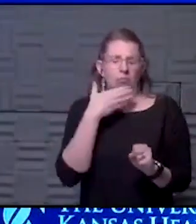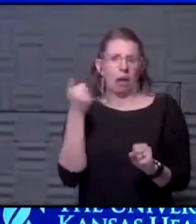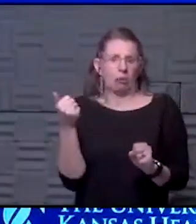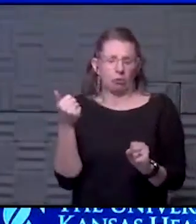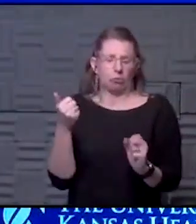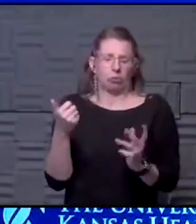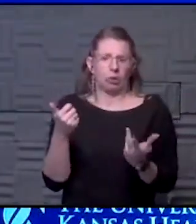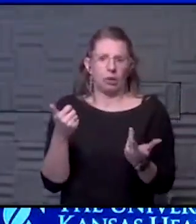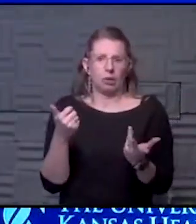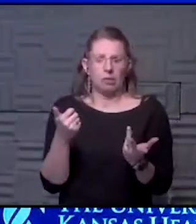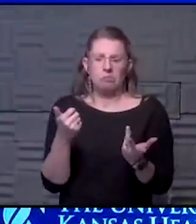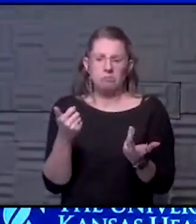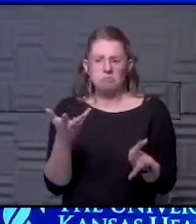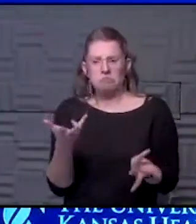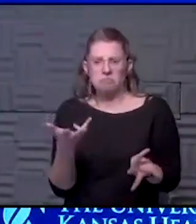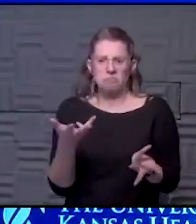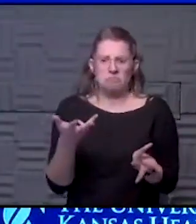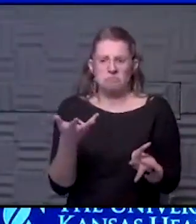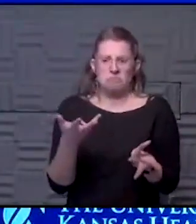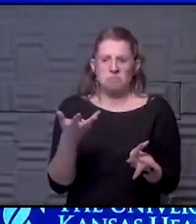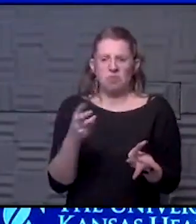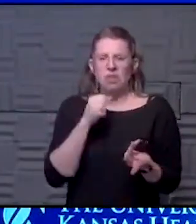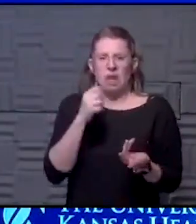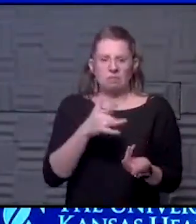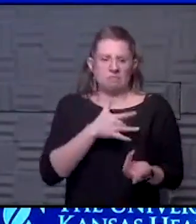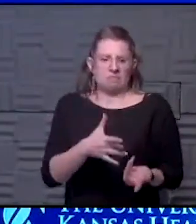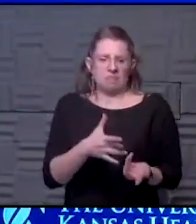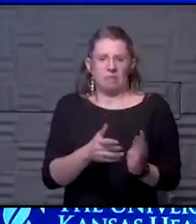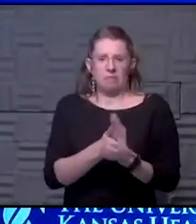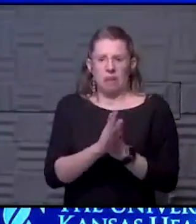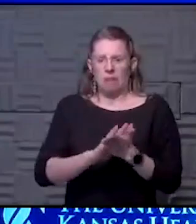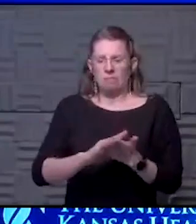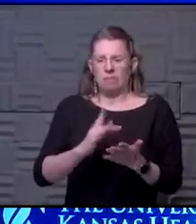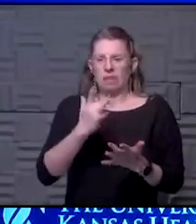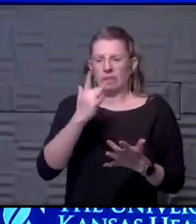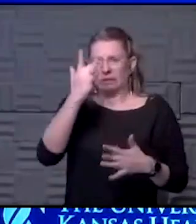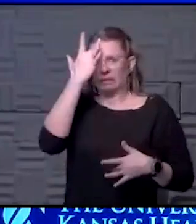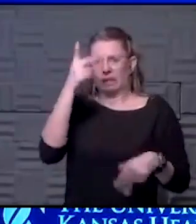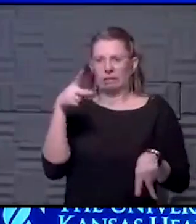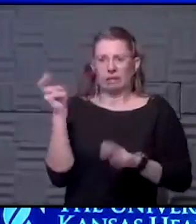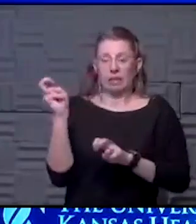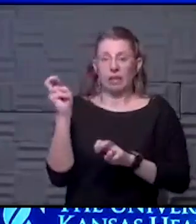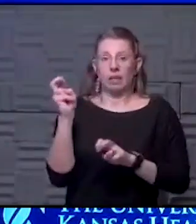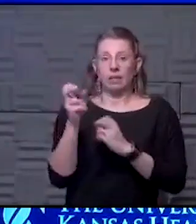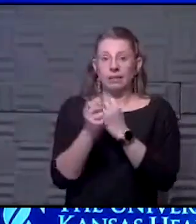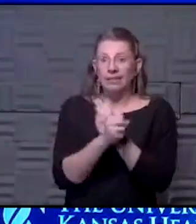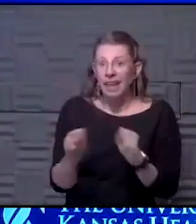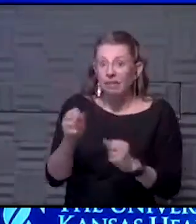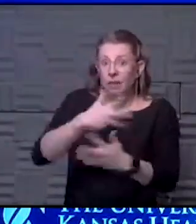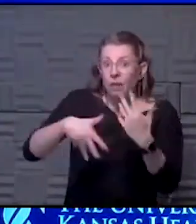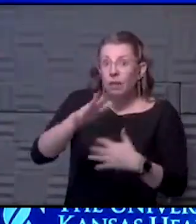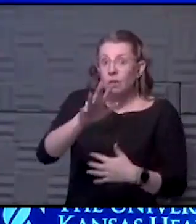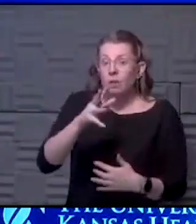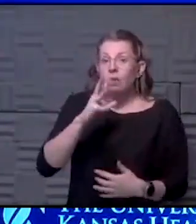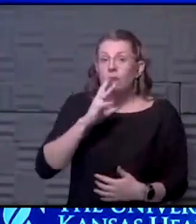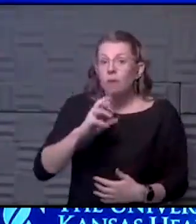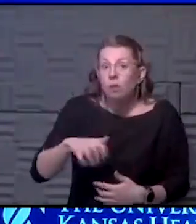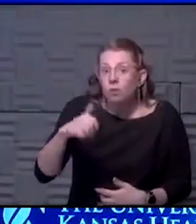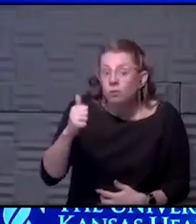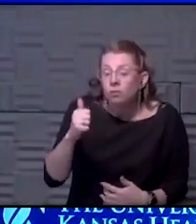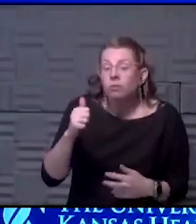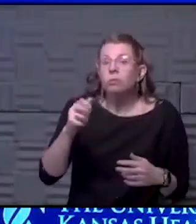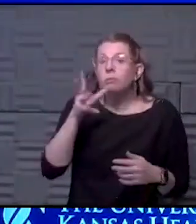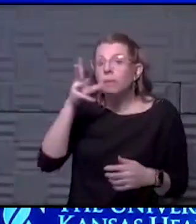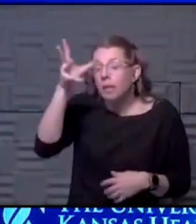much less likely to get seriously ill. That's a good thing. Is it now safe for you to go visit your elderly parents? See, that's a different question. Are you